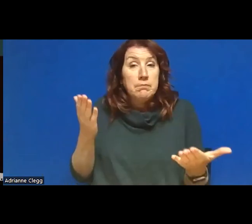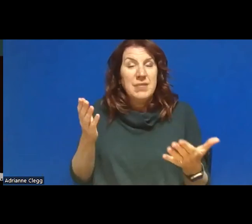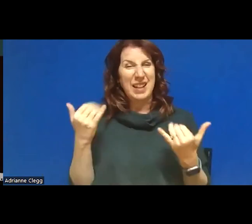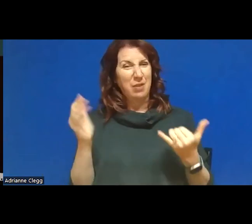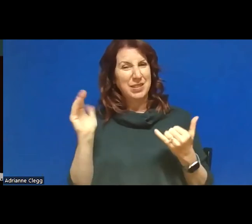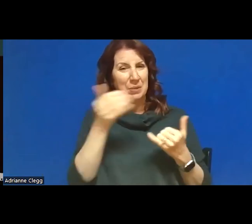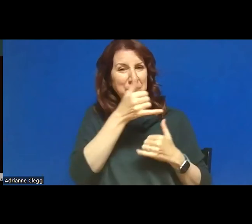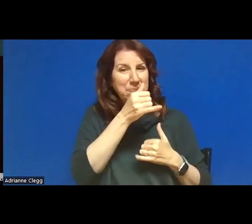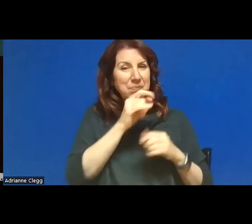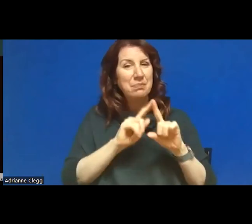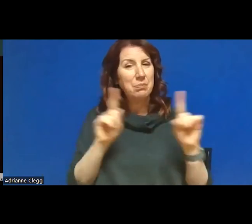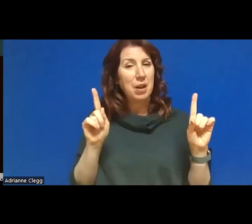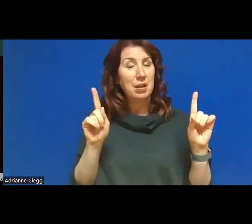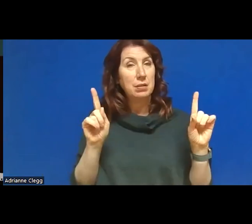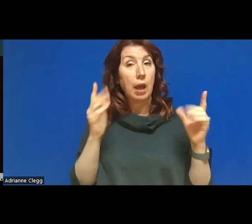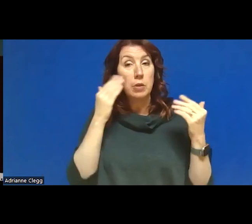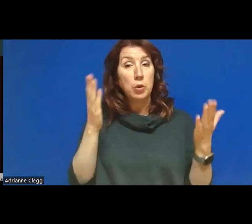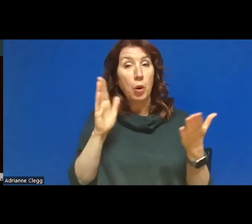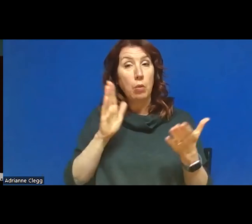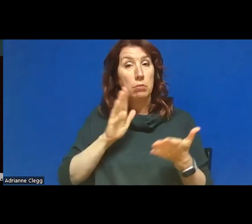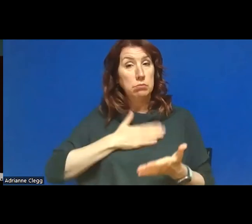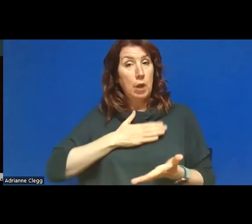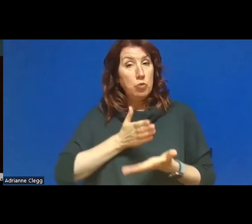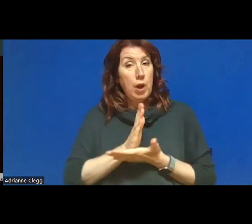like, that was my right as a student.